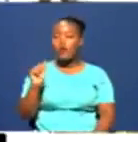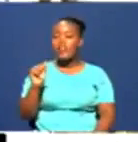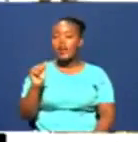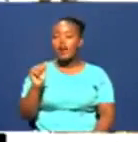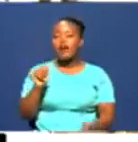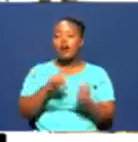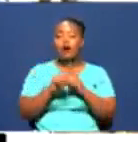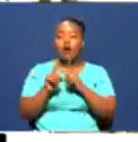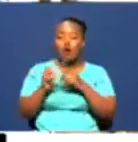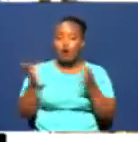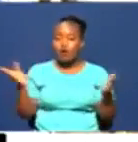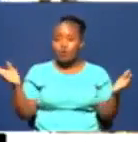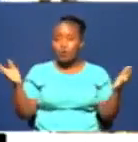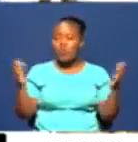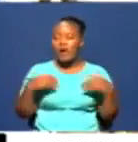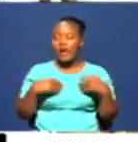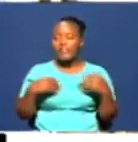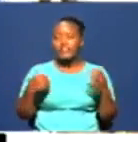therefore